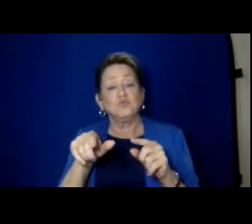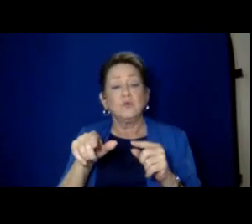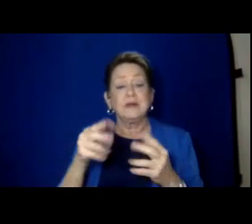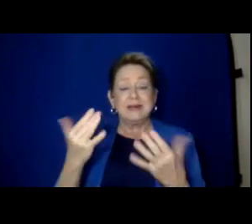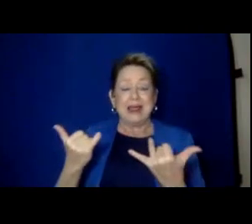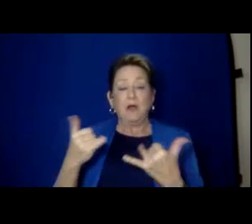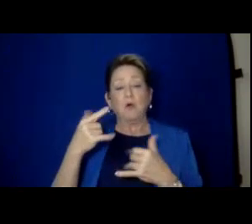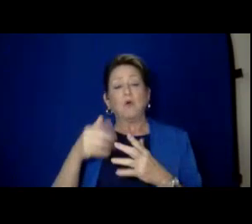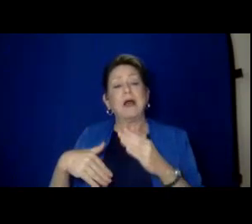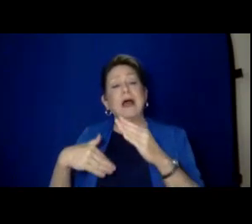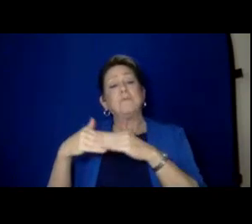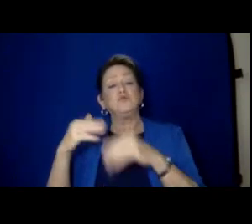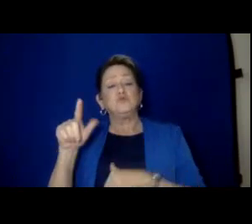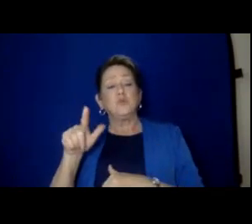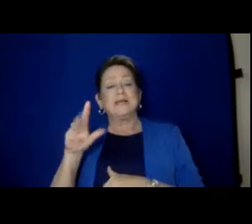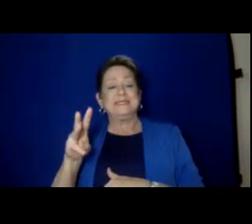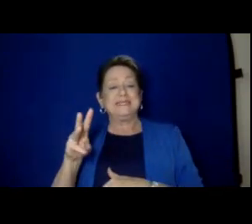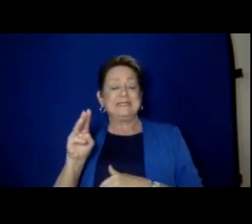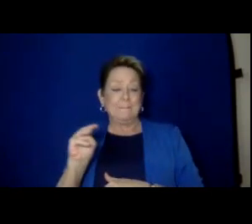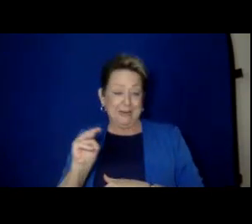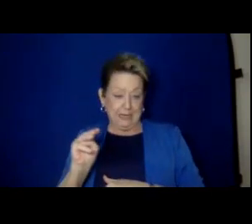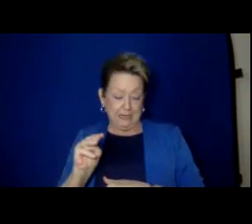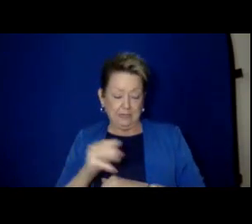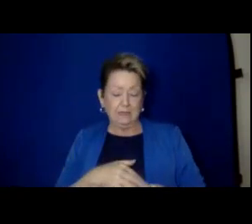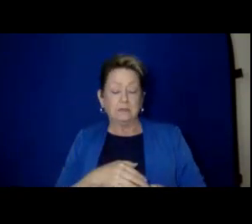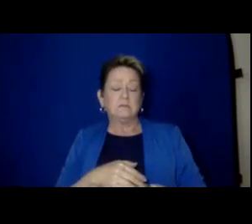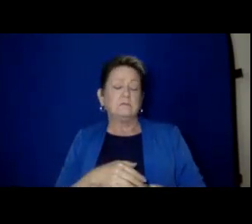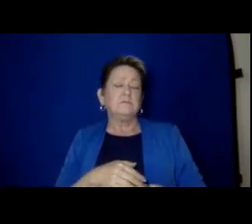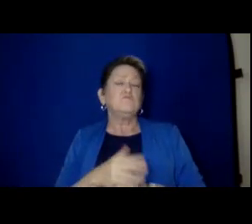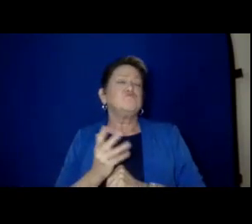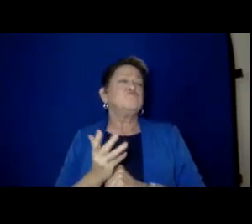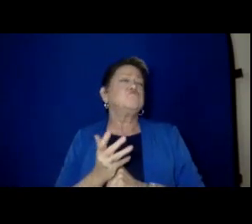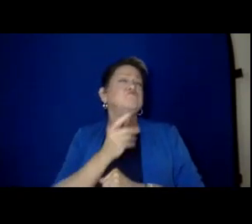Is it possible to receive any of the